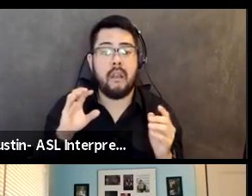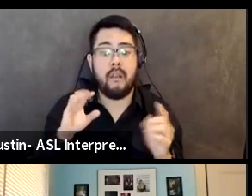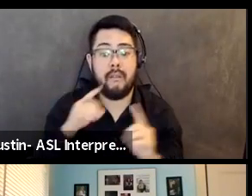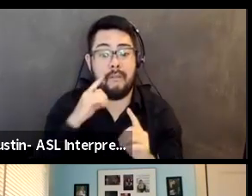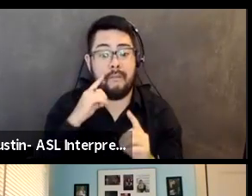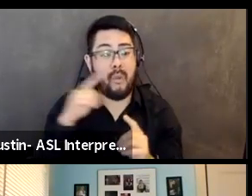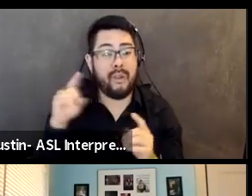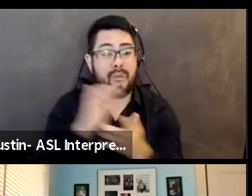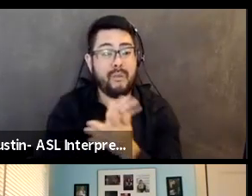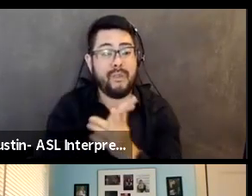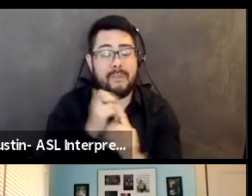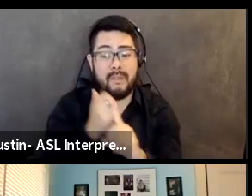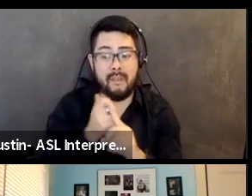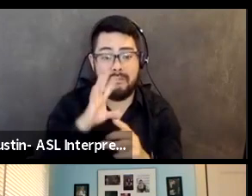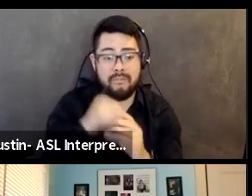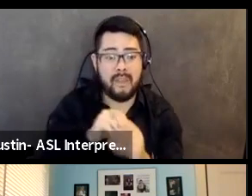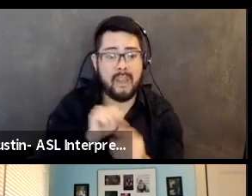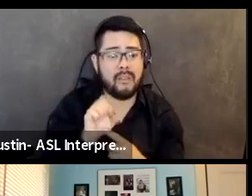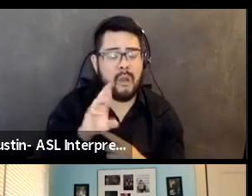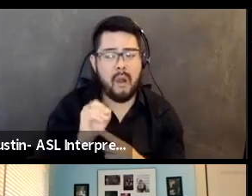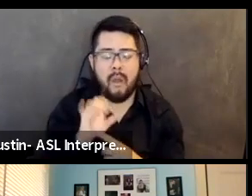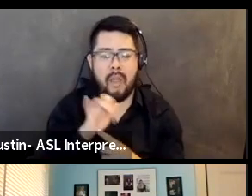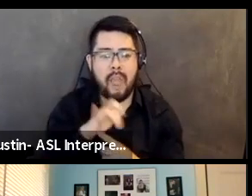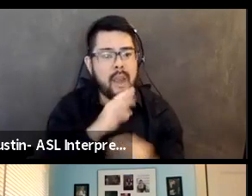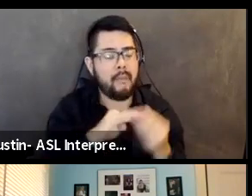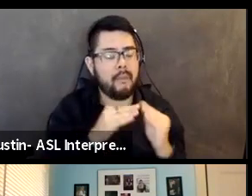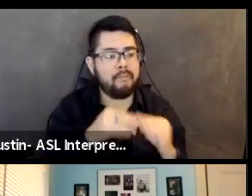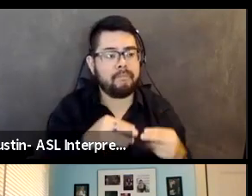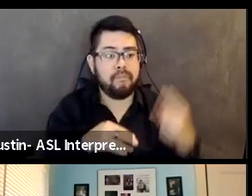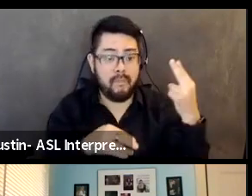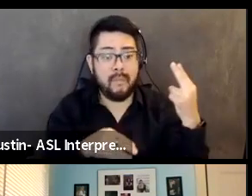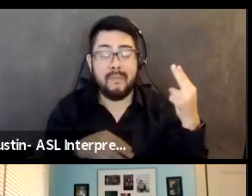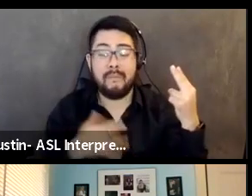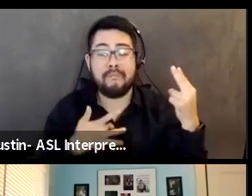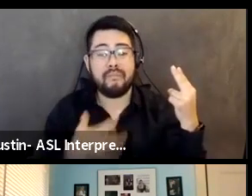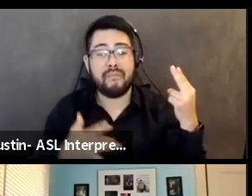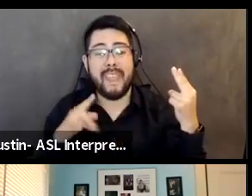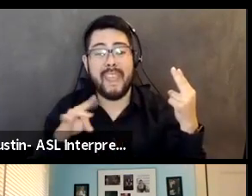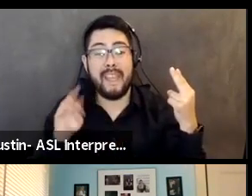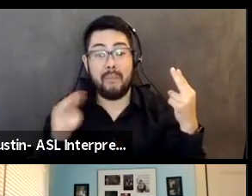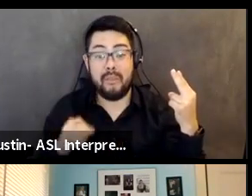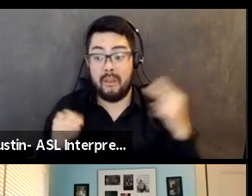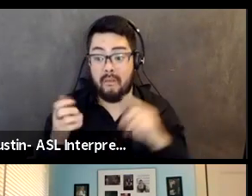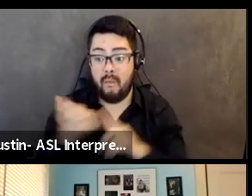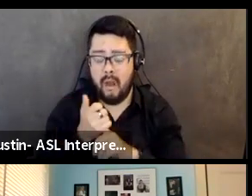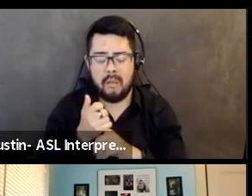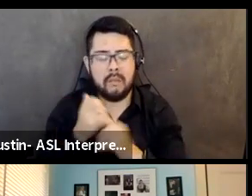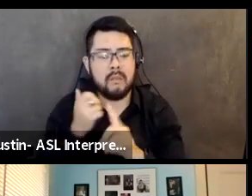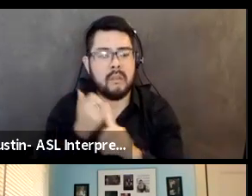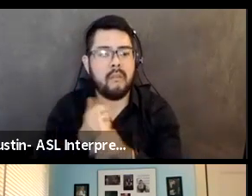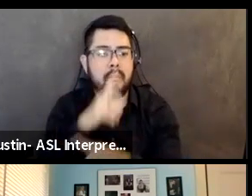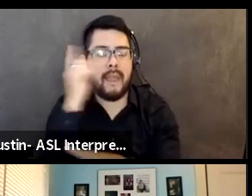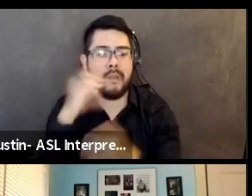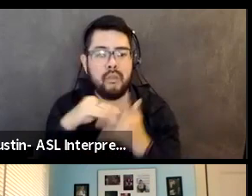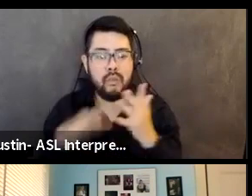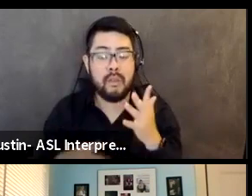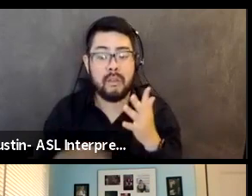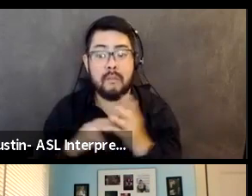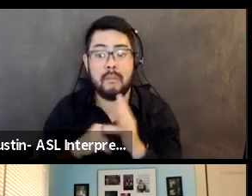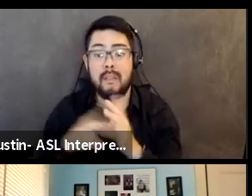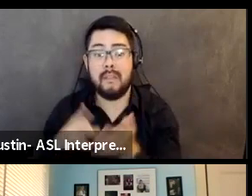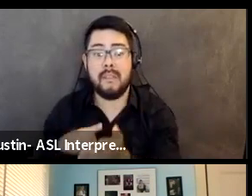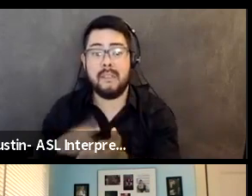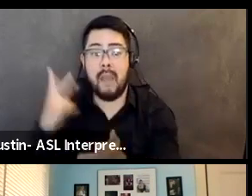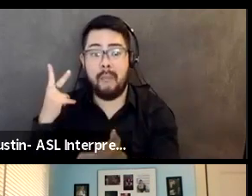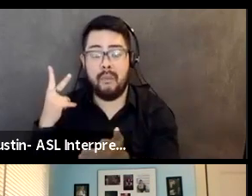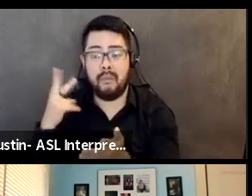sros and nearly 80 percent of arrests at schools are of black students police notifications for black students are double their proportion in the